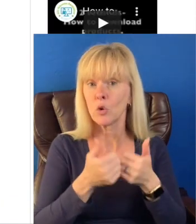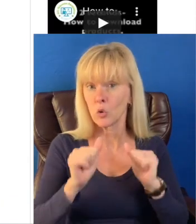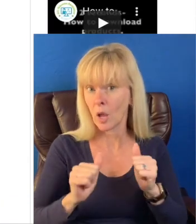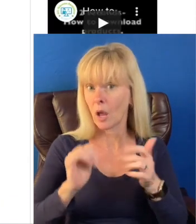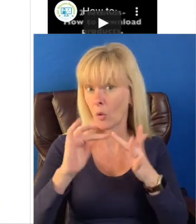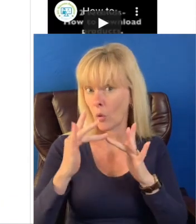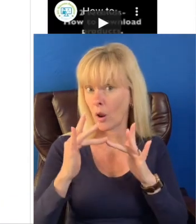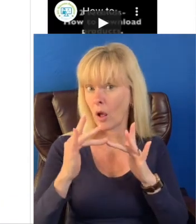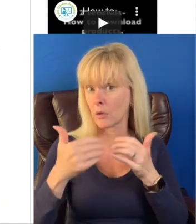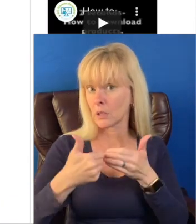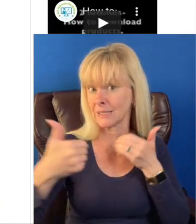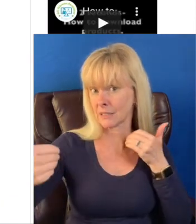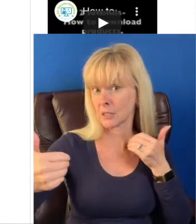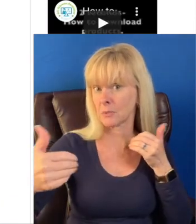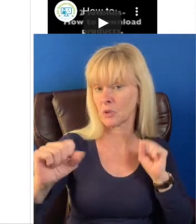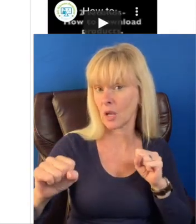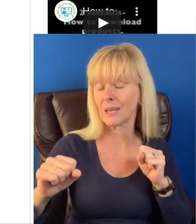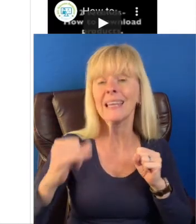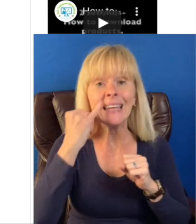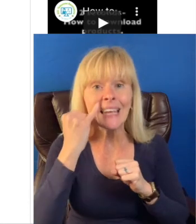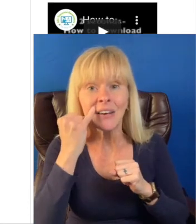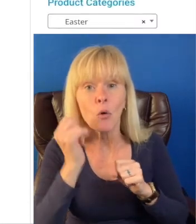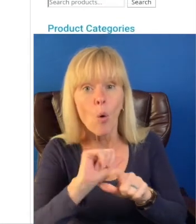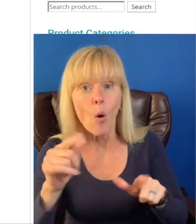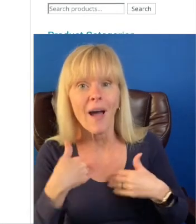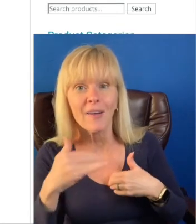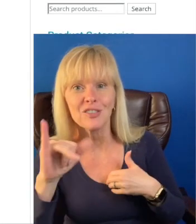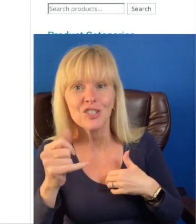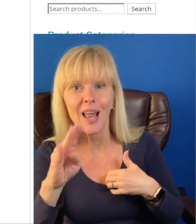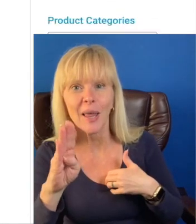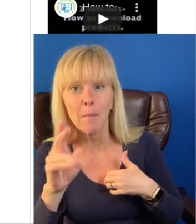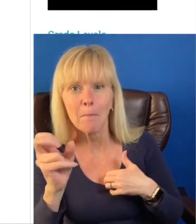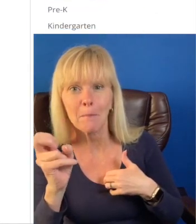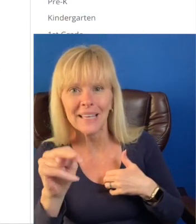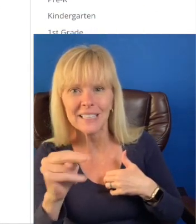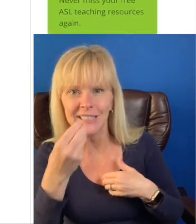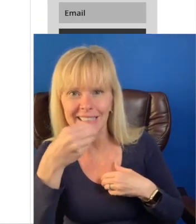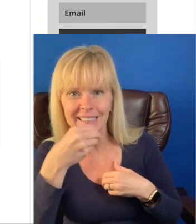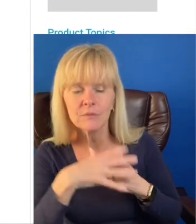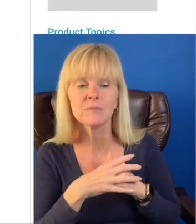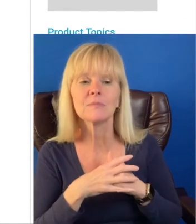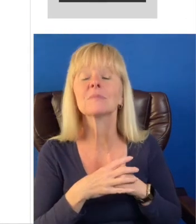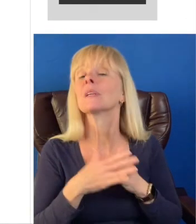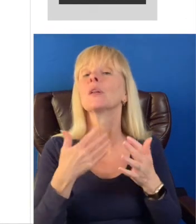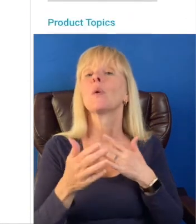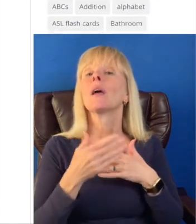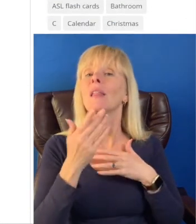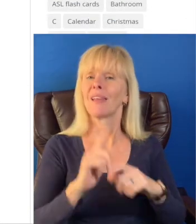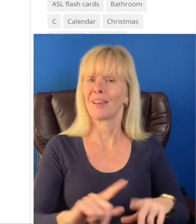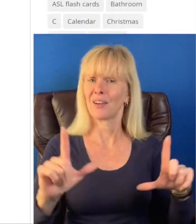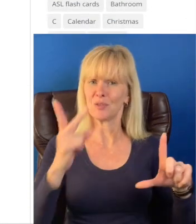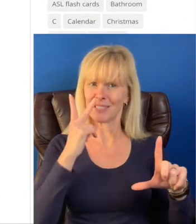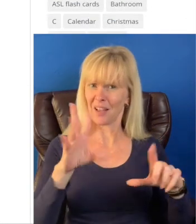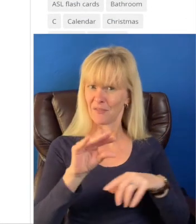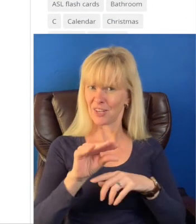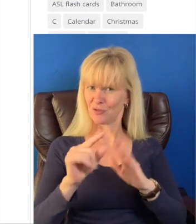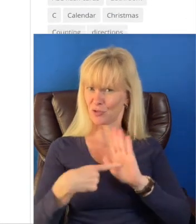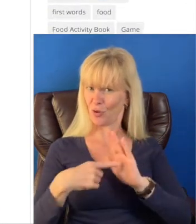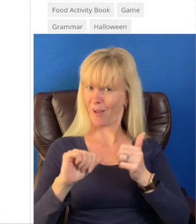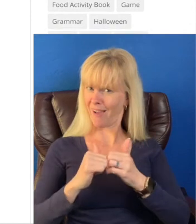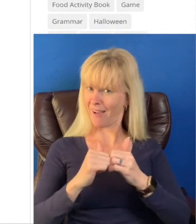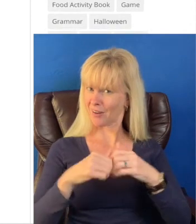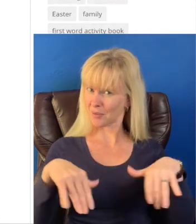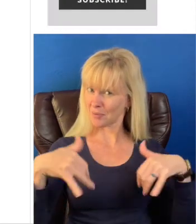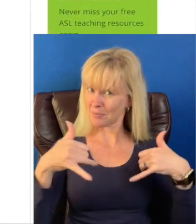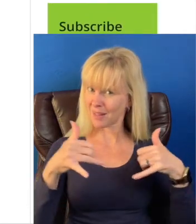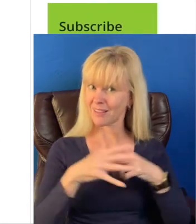with your students as long as everybody has jelly beans to eat. And there on here is actually a video too that shows you how to play